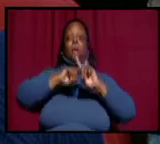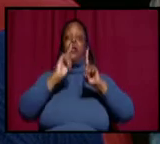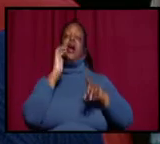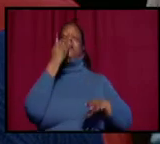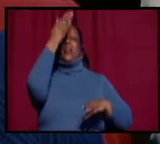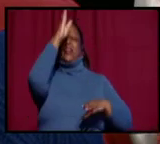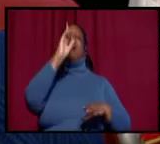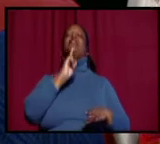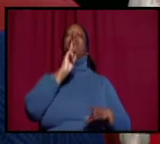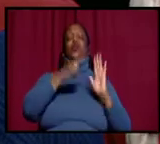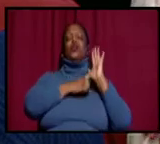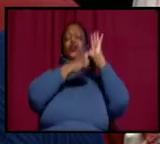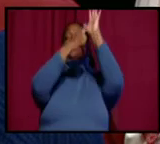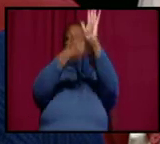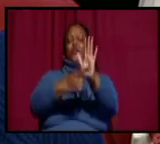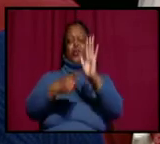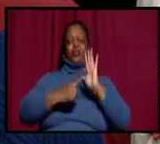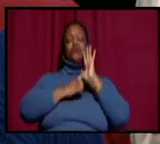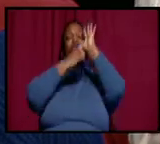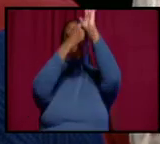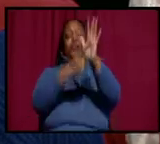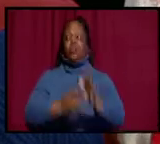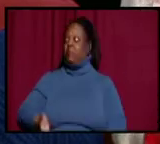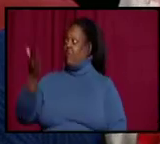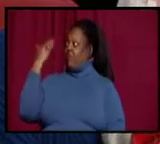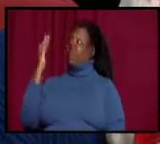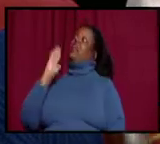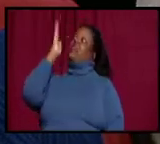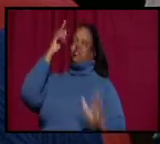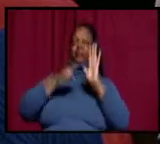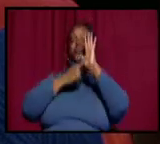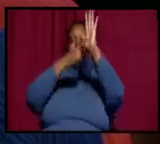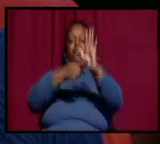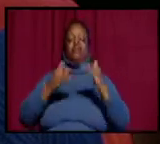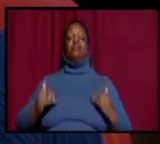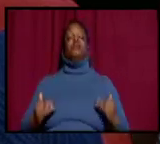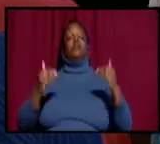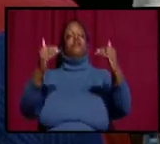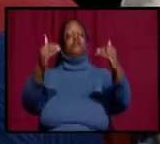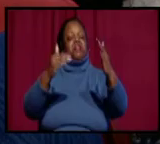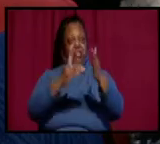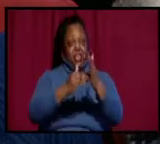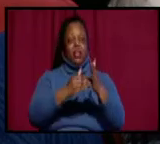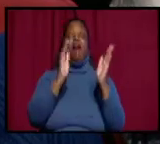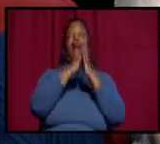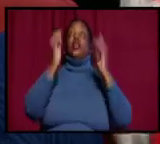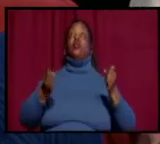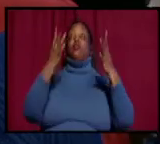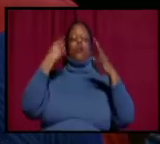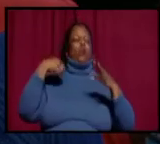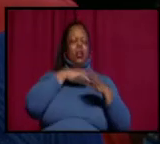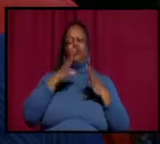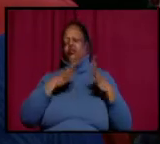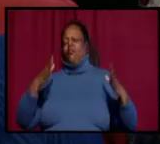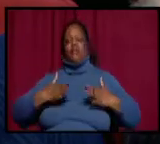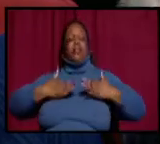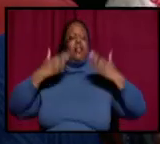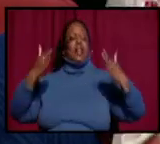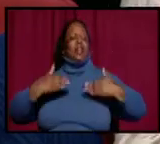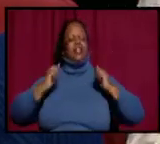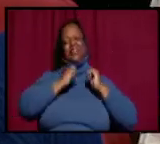Our God has proven himself before, and he shall prove himself again. Hallelujah. We're so glad to